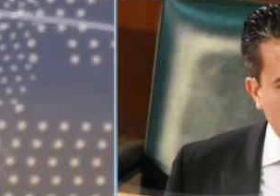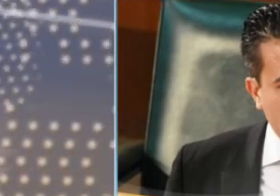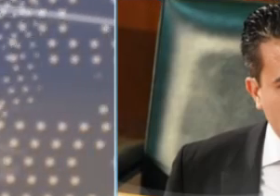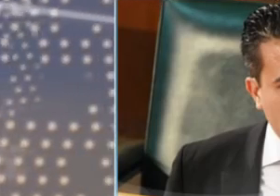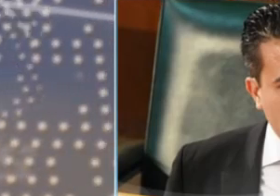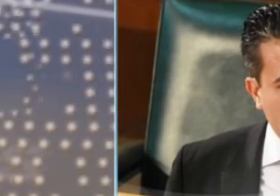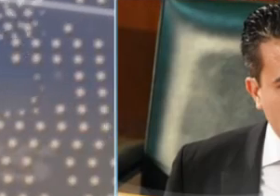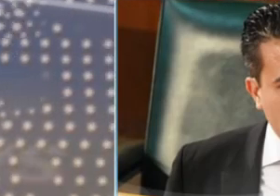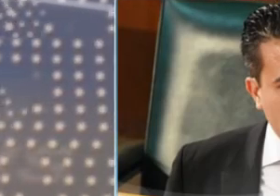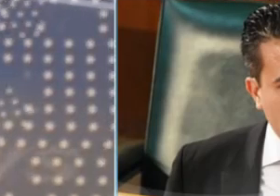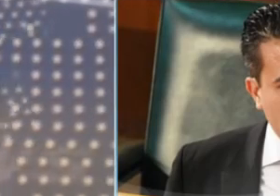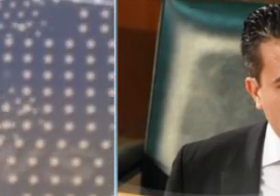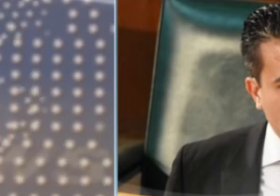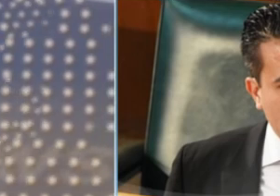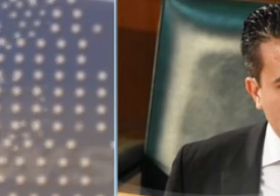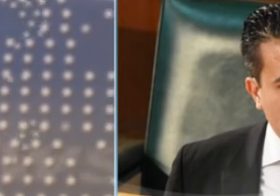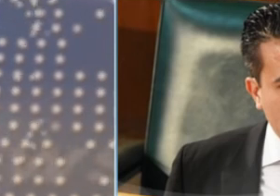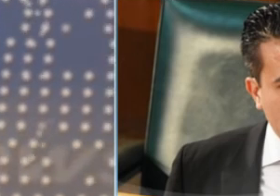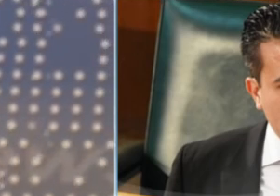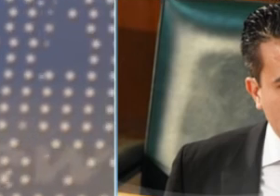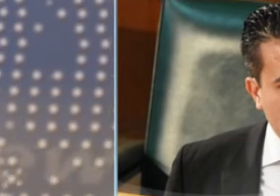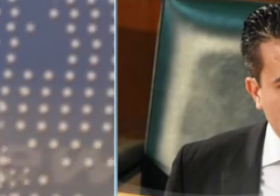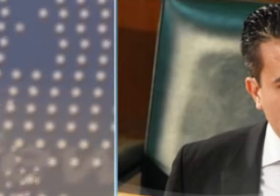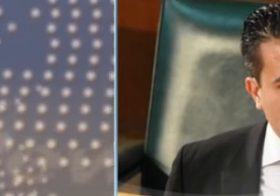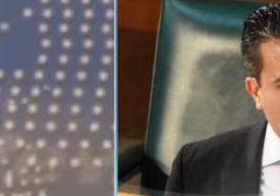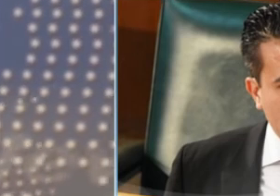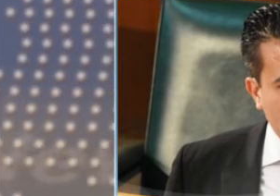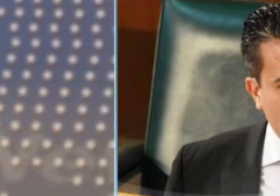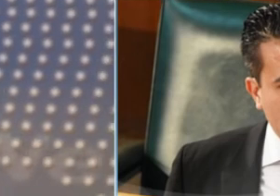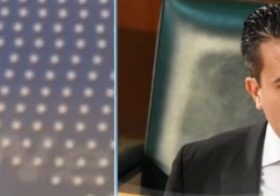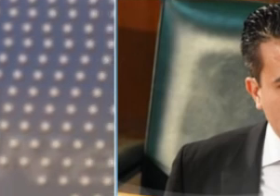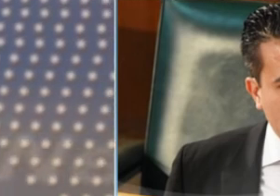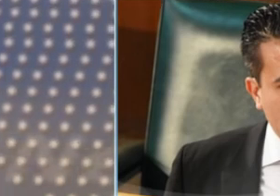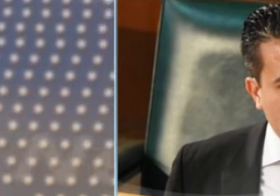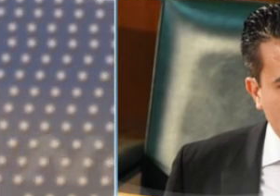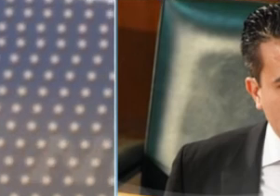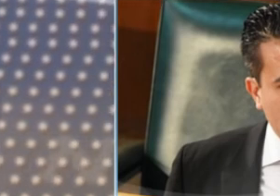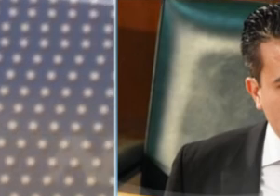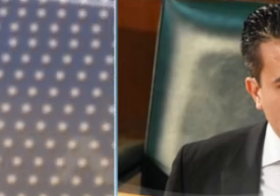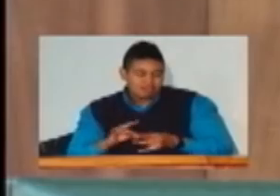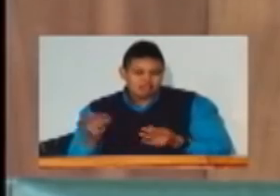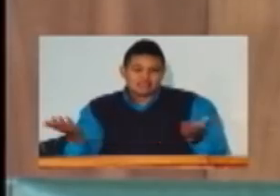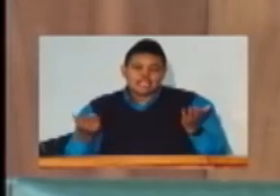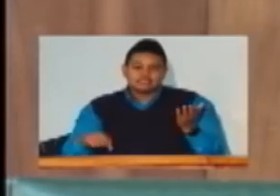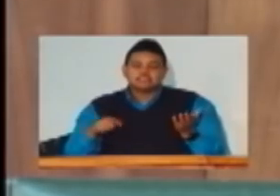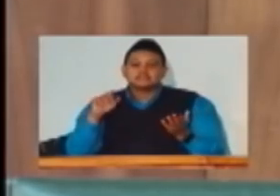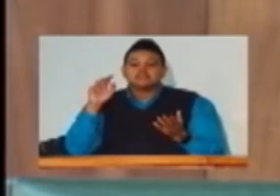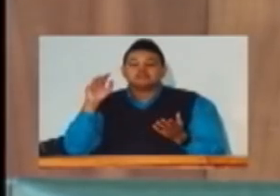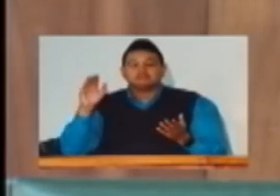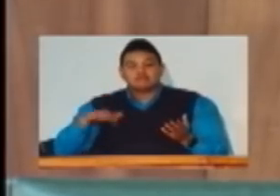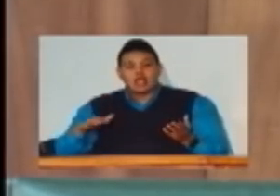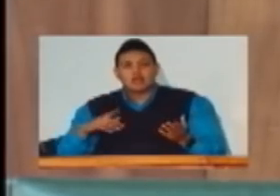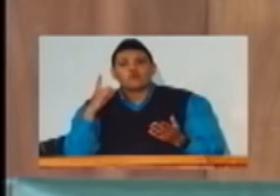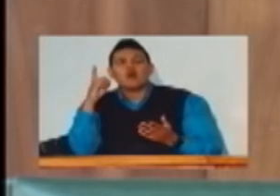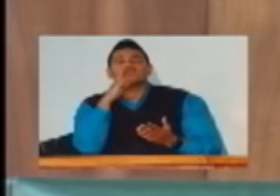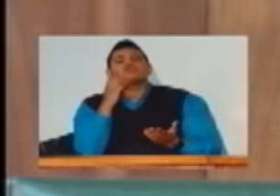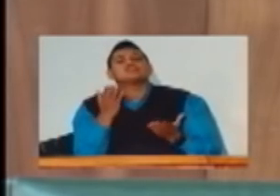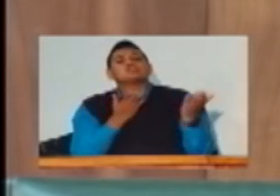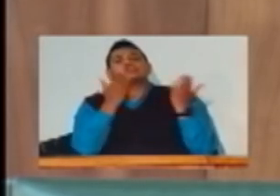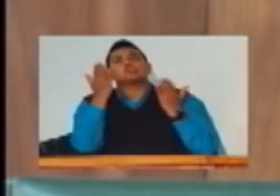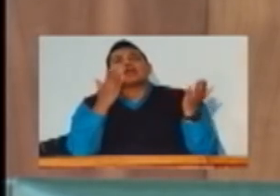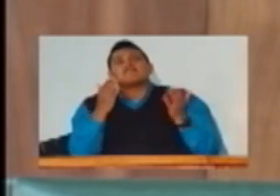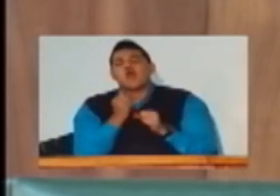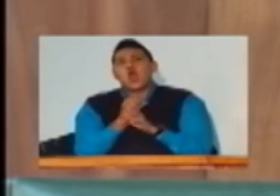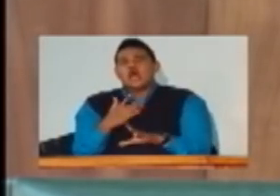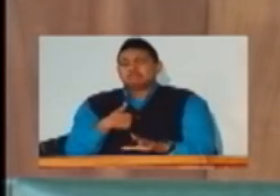private member's motion proposing a ban on the use of styrofoam containers and plastic bags locally. The motion, which was mooted by Government